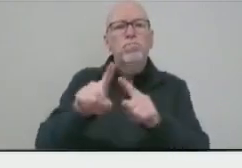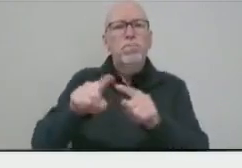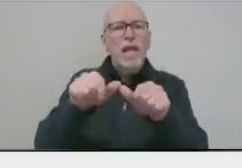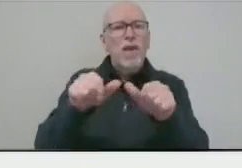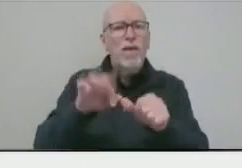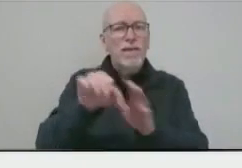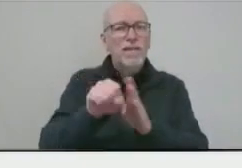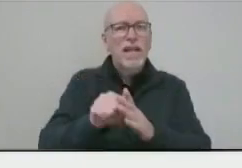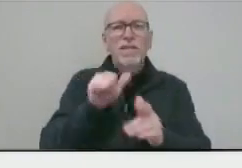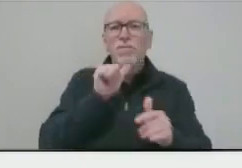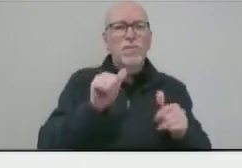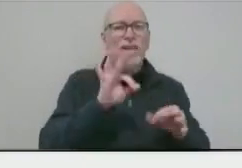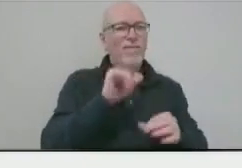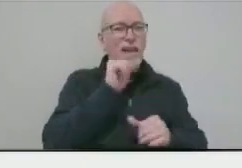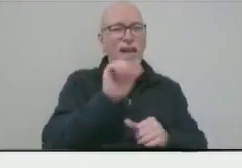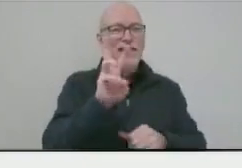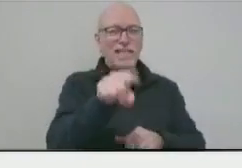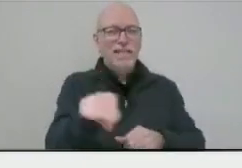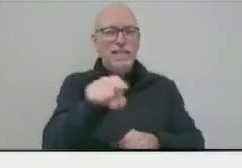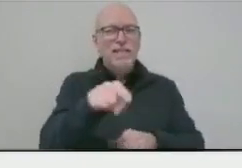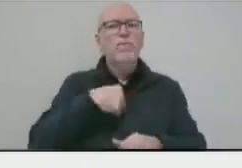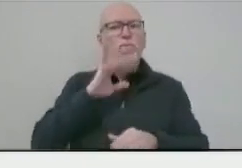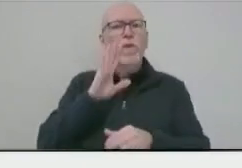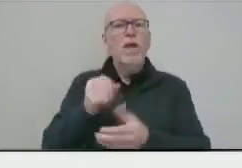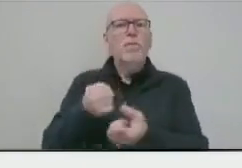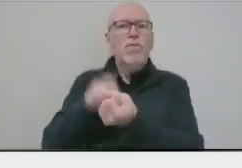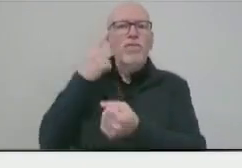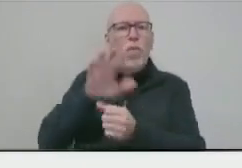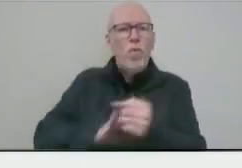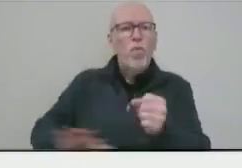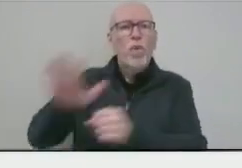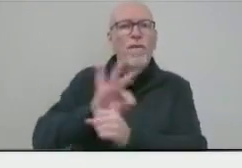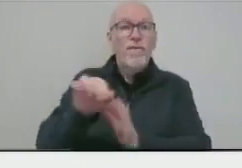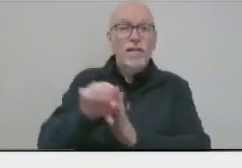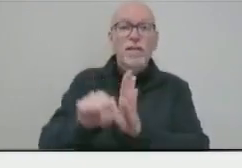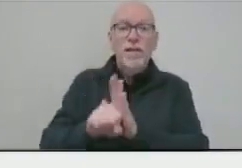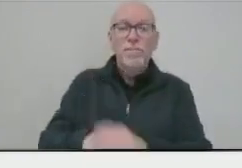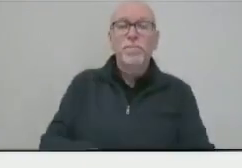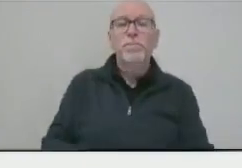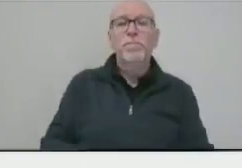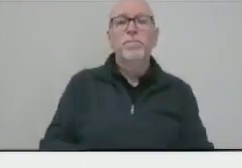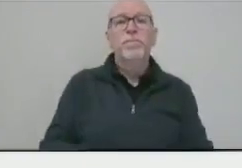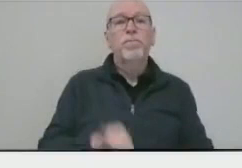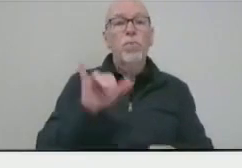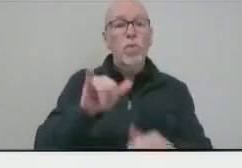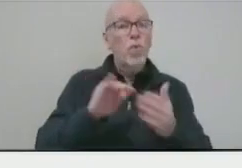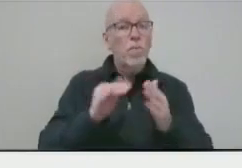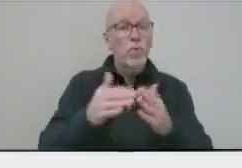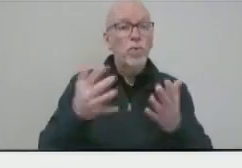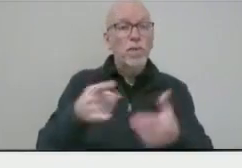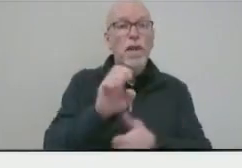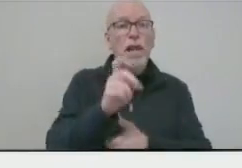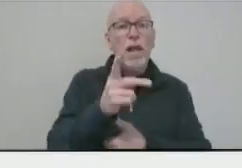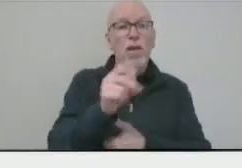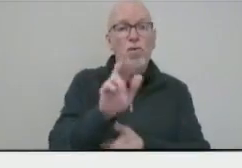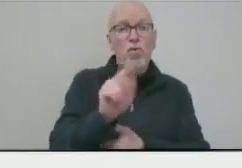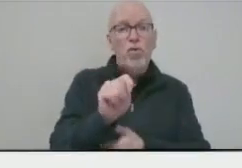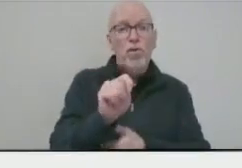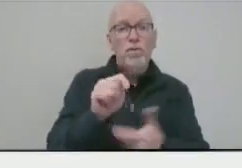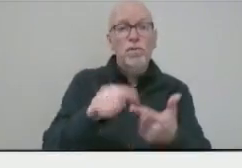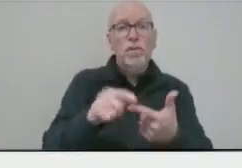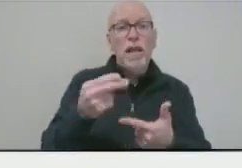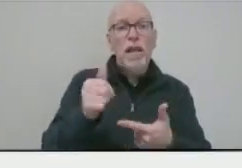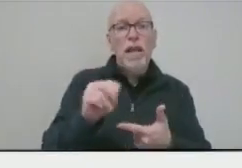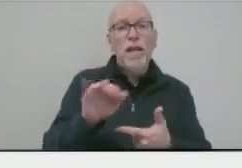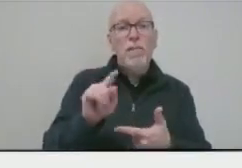local municipality receiving the emergency rental assistance funds. And those communities are Elkhart County, Hamilton